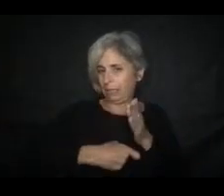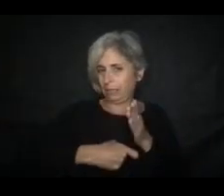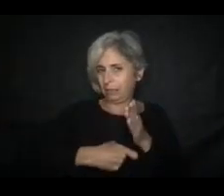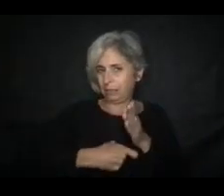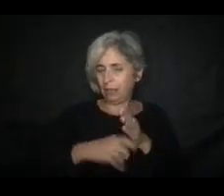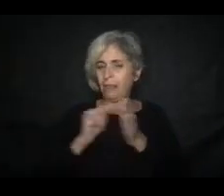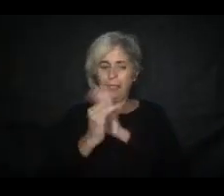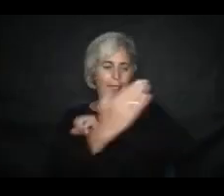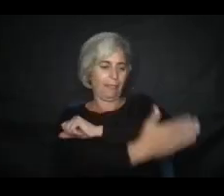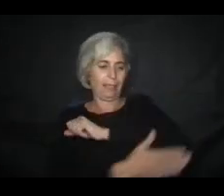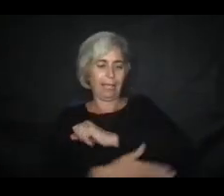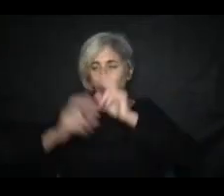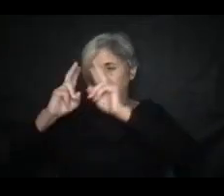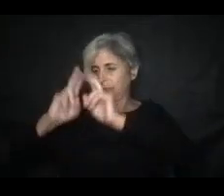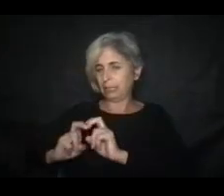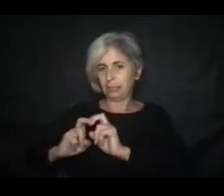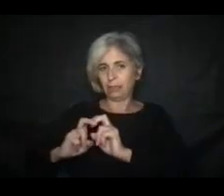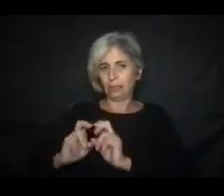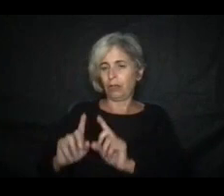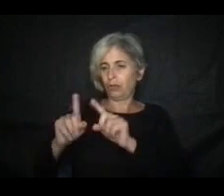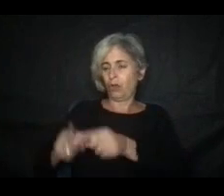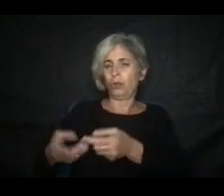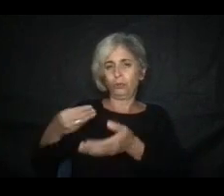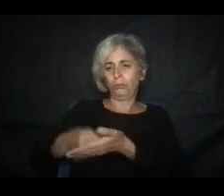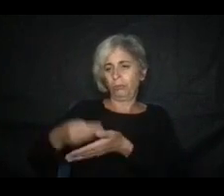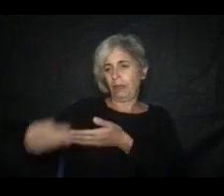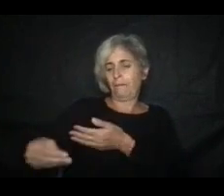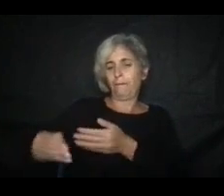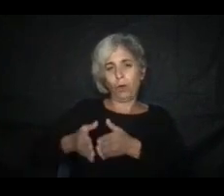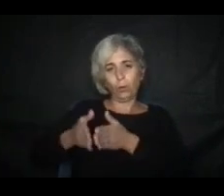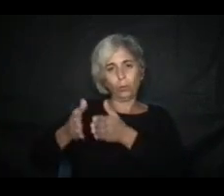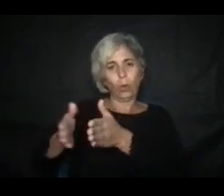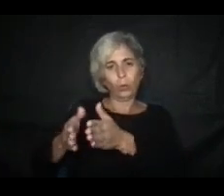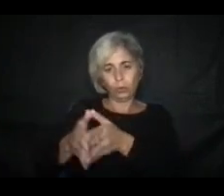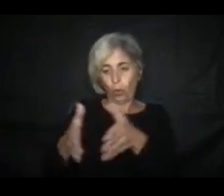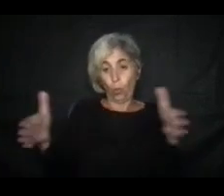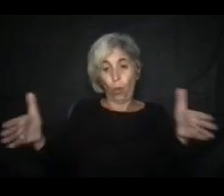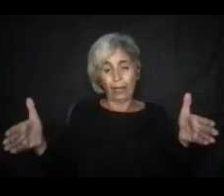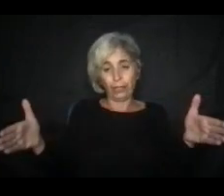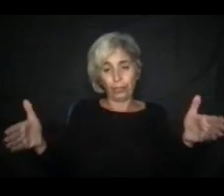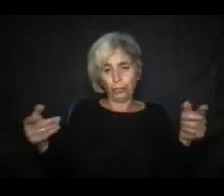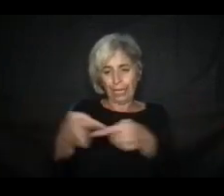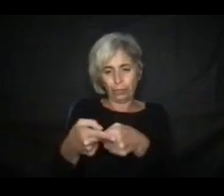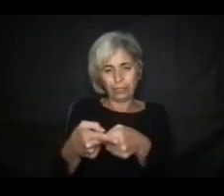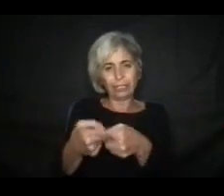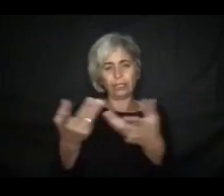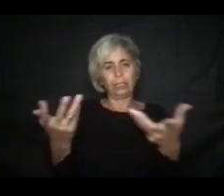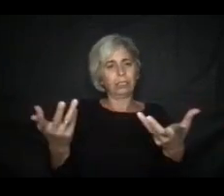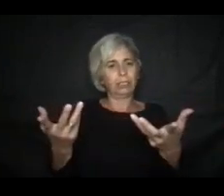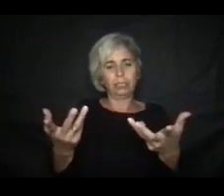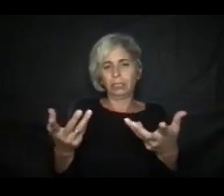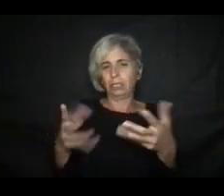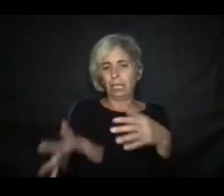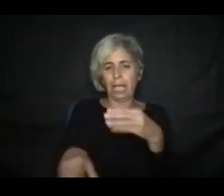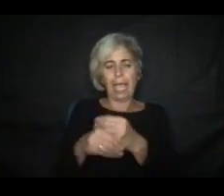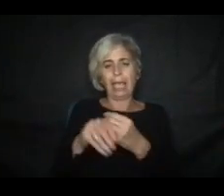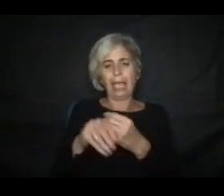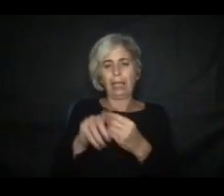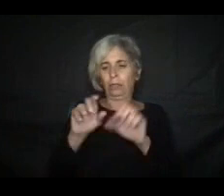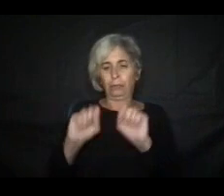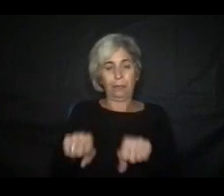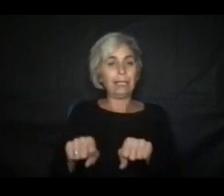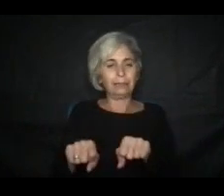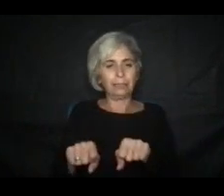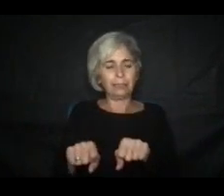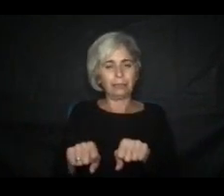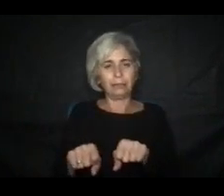county assesses, go to fund roads, new roads, wider roads, intersections, but that goes to add road capacity.